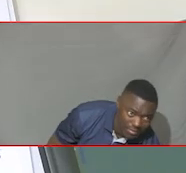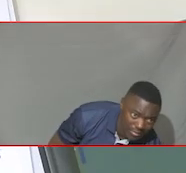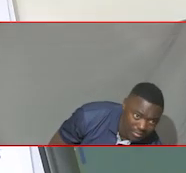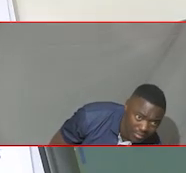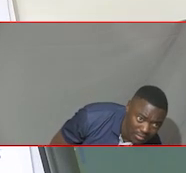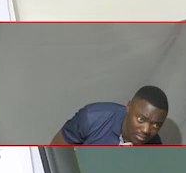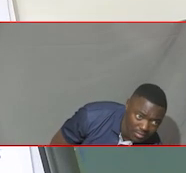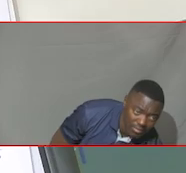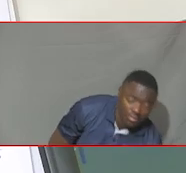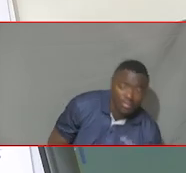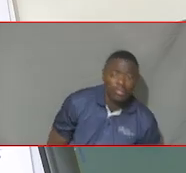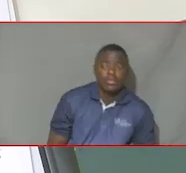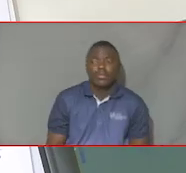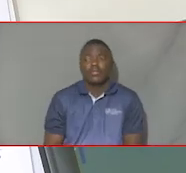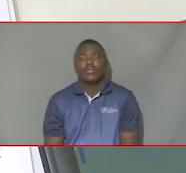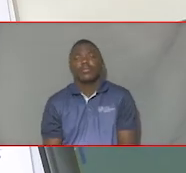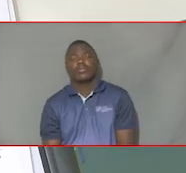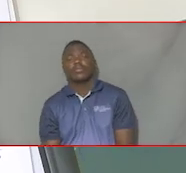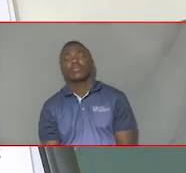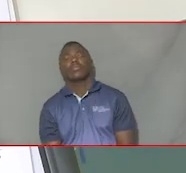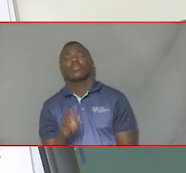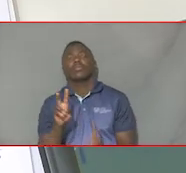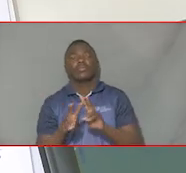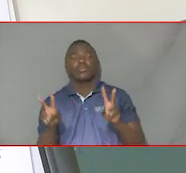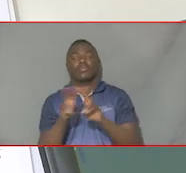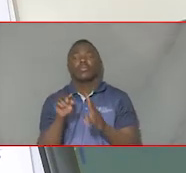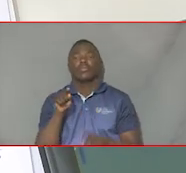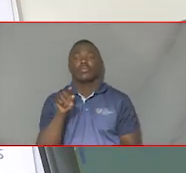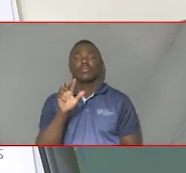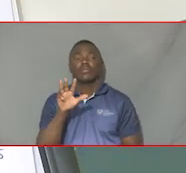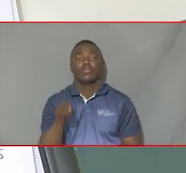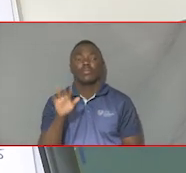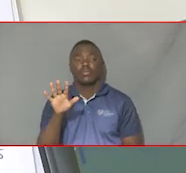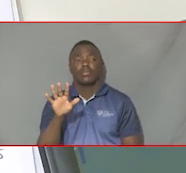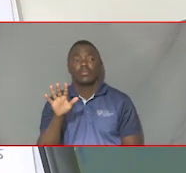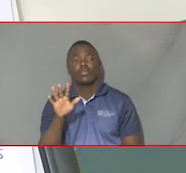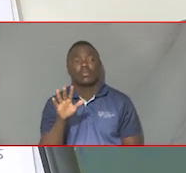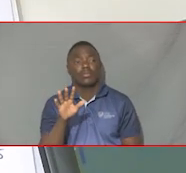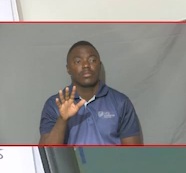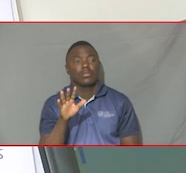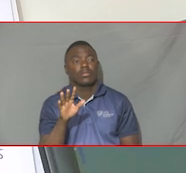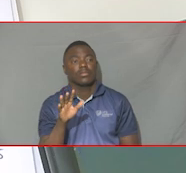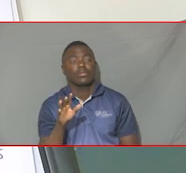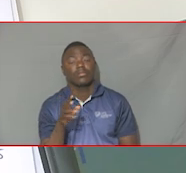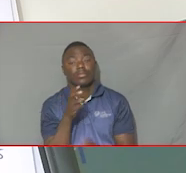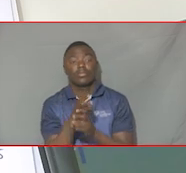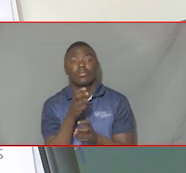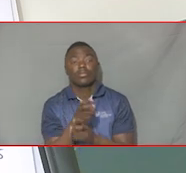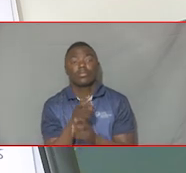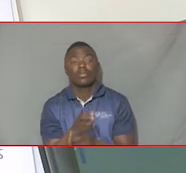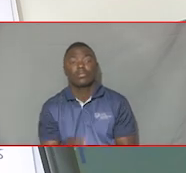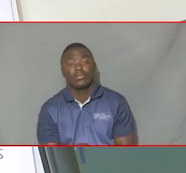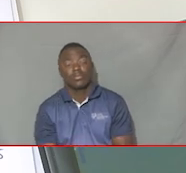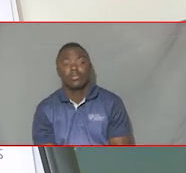0,91. Did you get that? Right. If you are battling with your calculator and you cannot